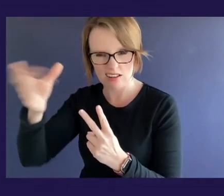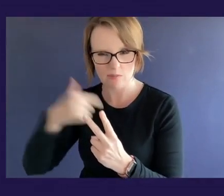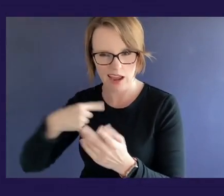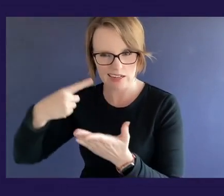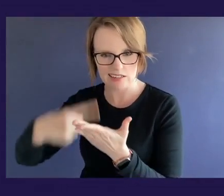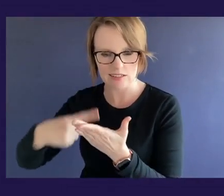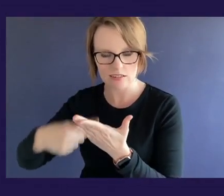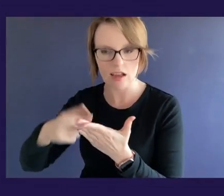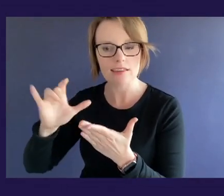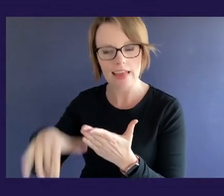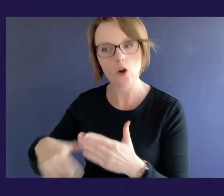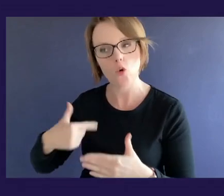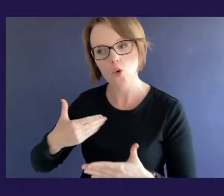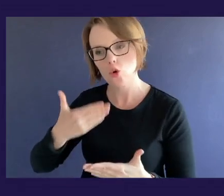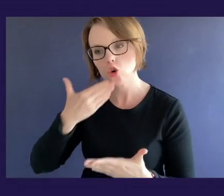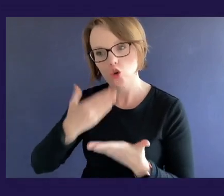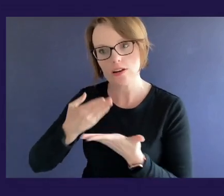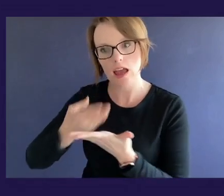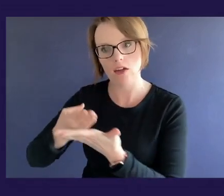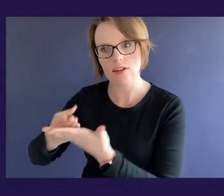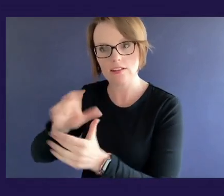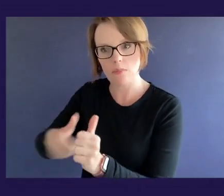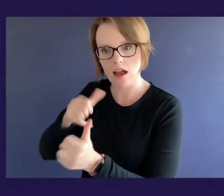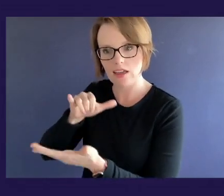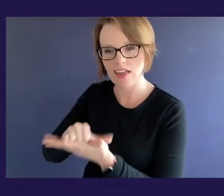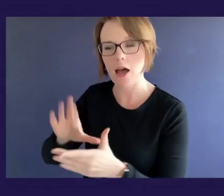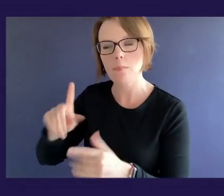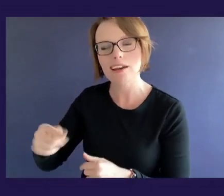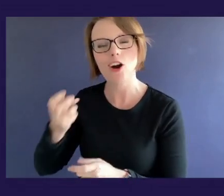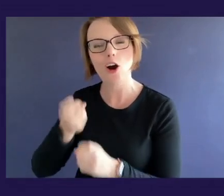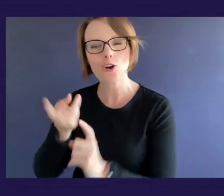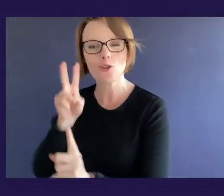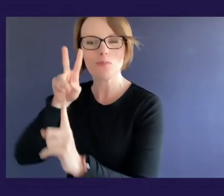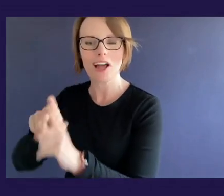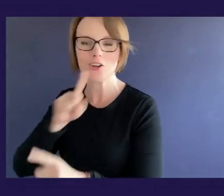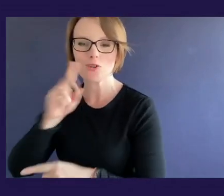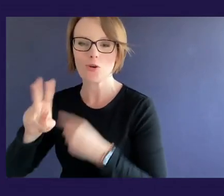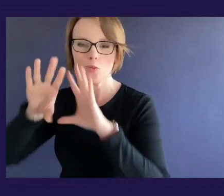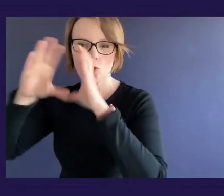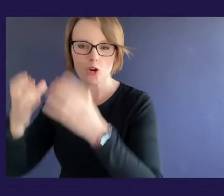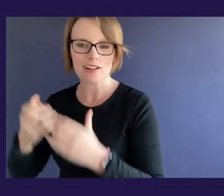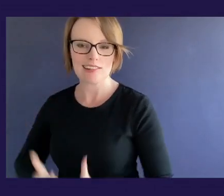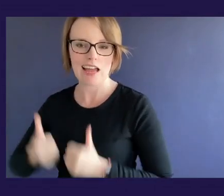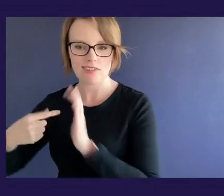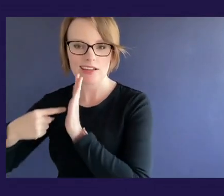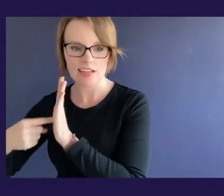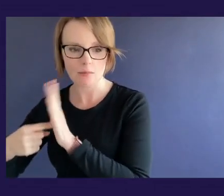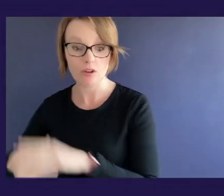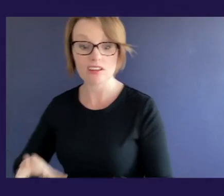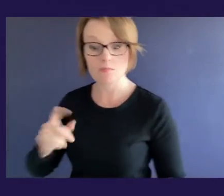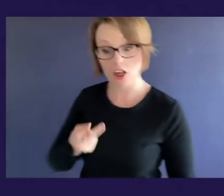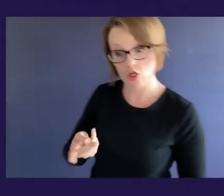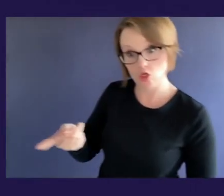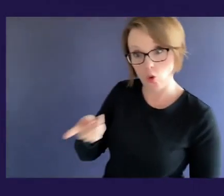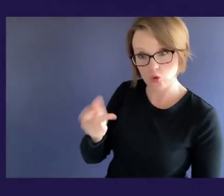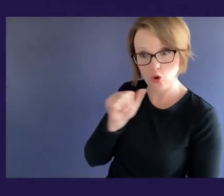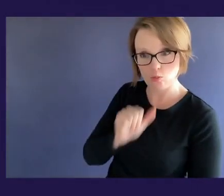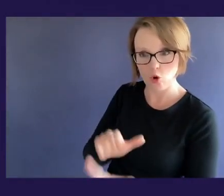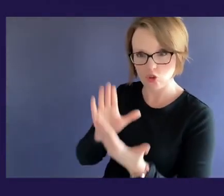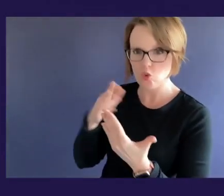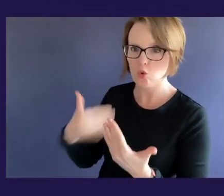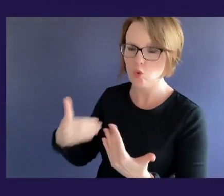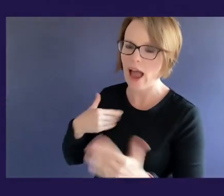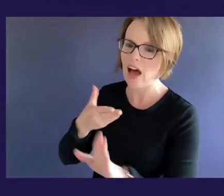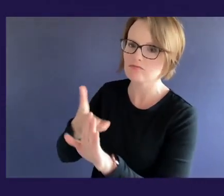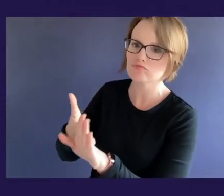of confined to experimental conditions. But I think those are the ones that have really the most robust evidence associated with them.